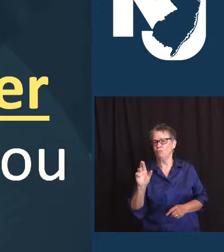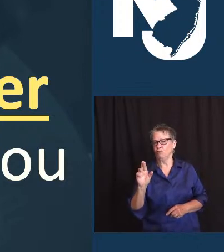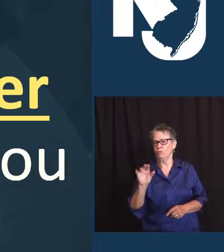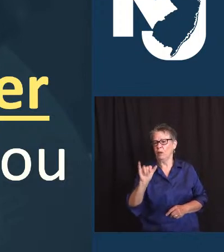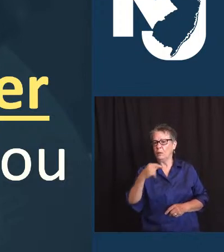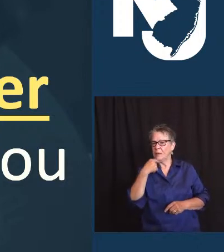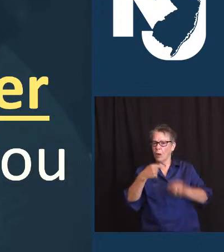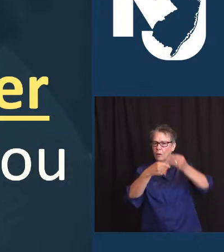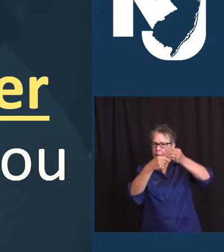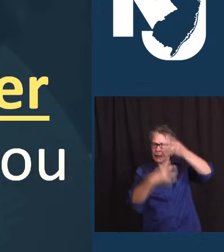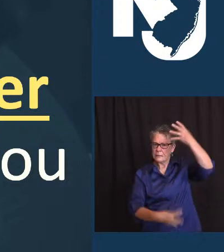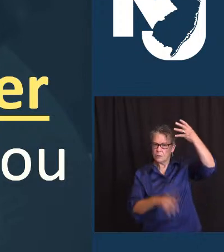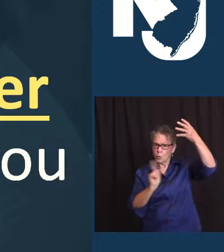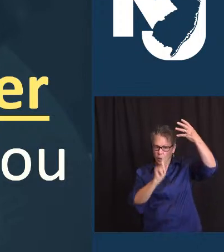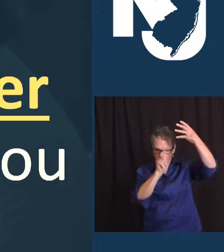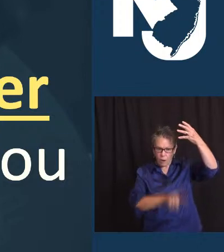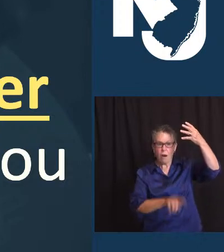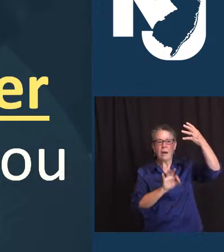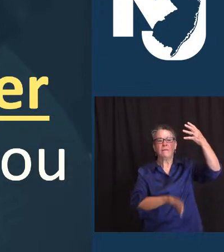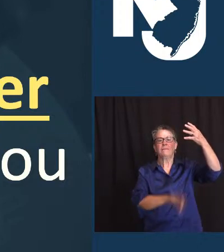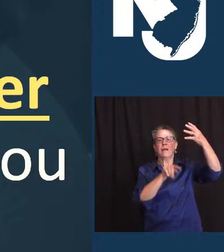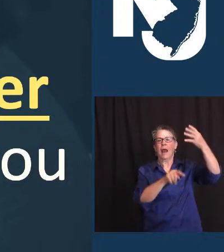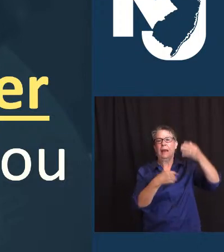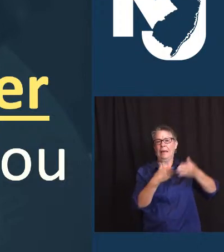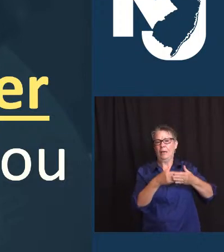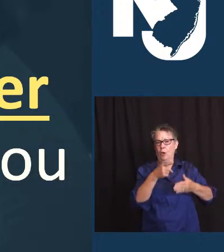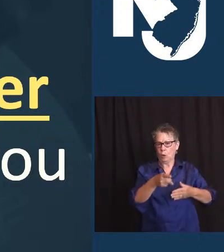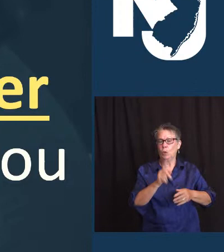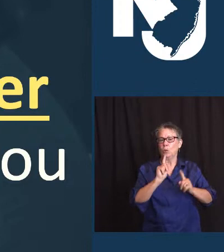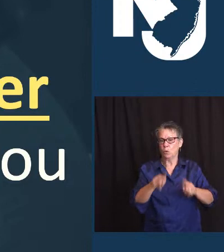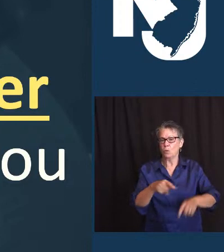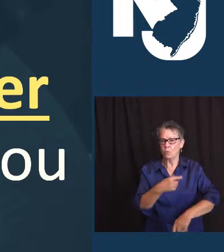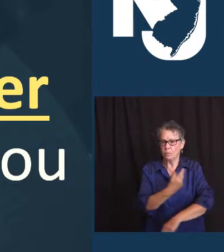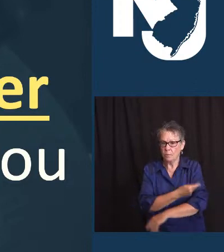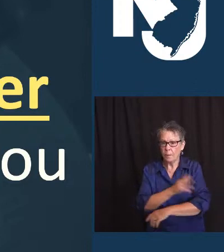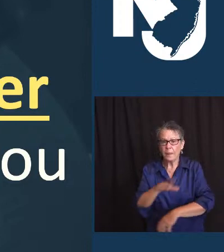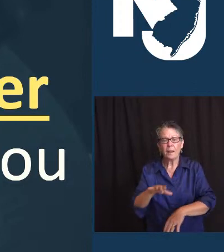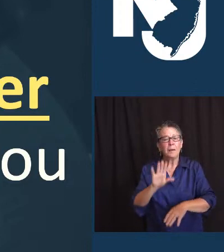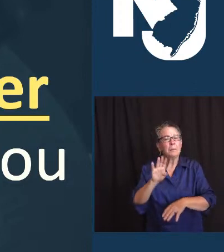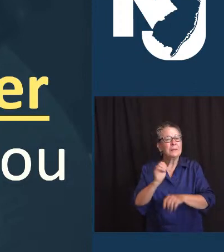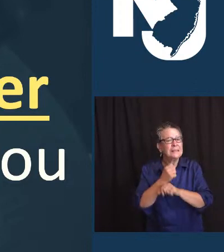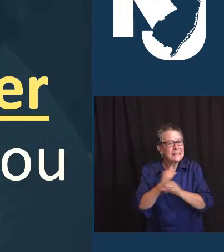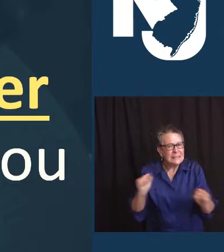safe, they're effective, and they are free. And Judy, I'm showing today that we have